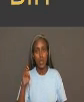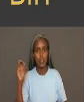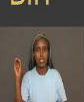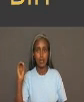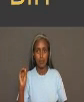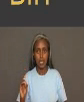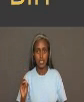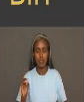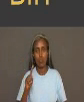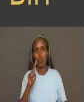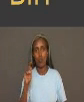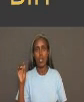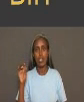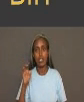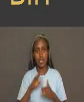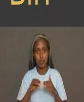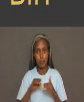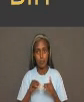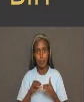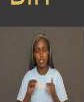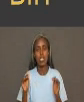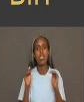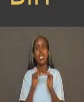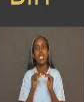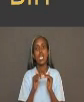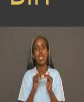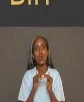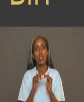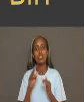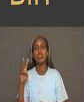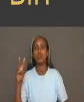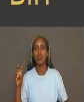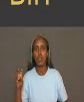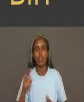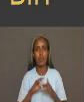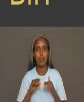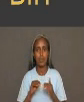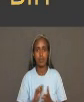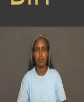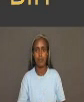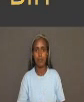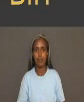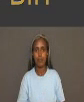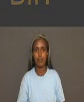20% of 100 birr equals 20 birr.